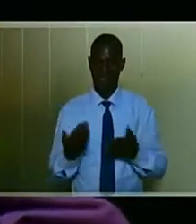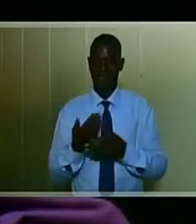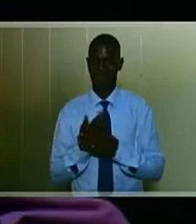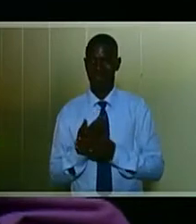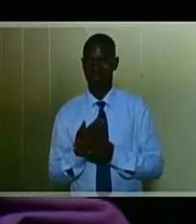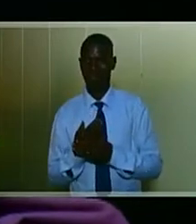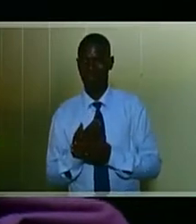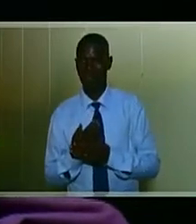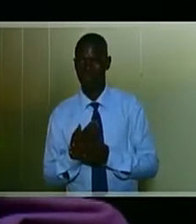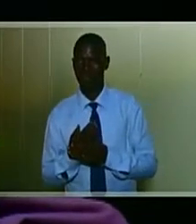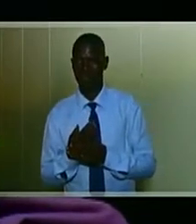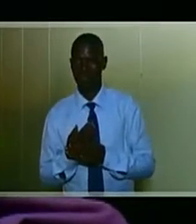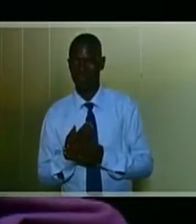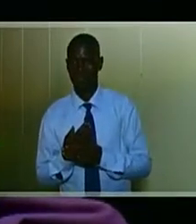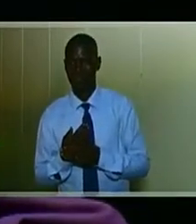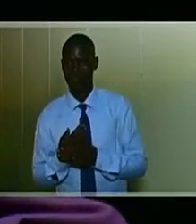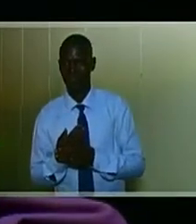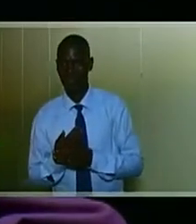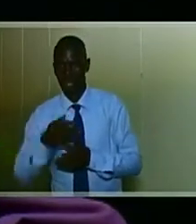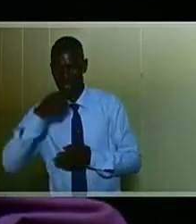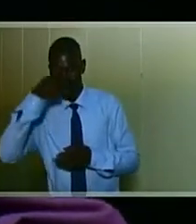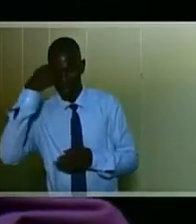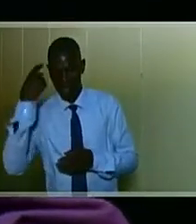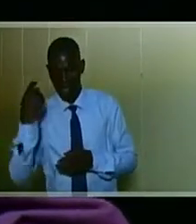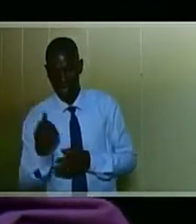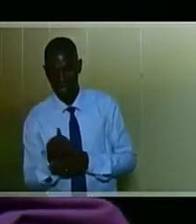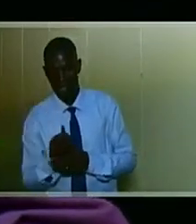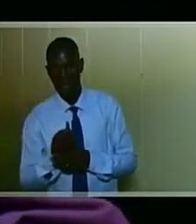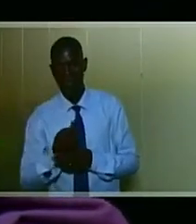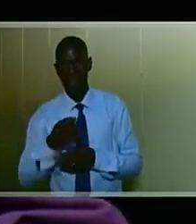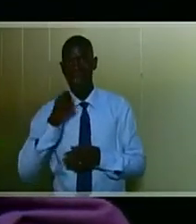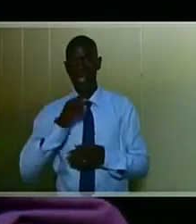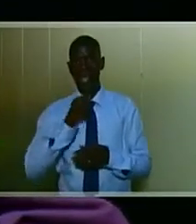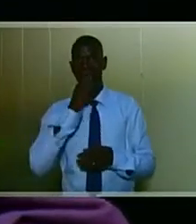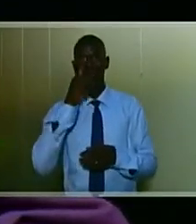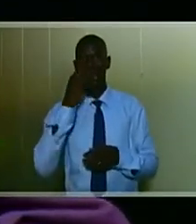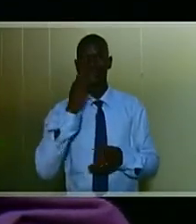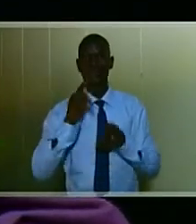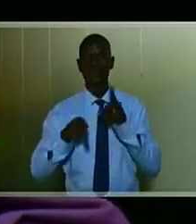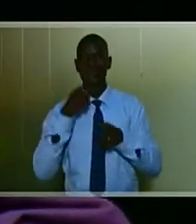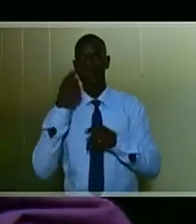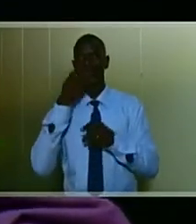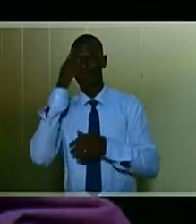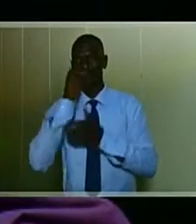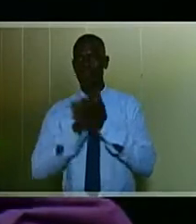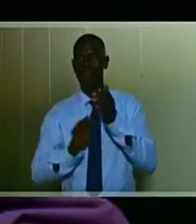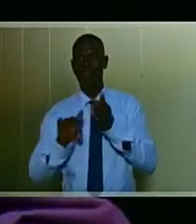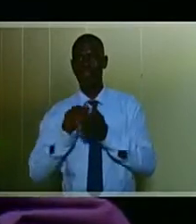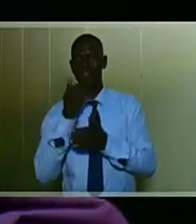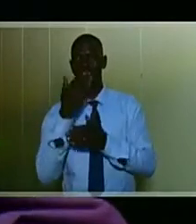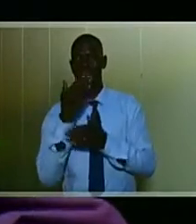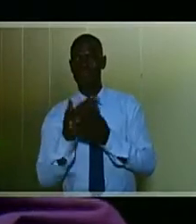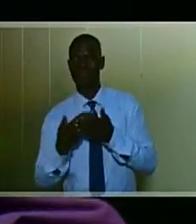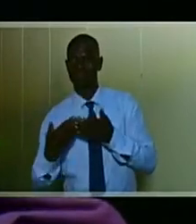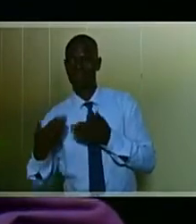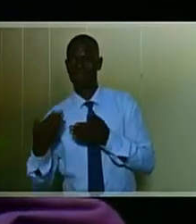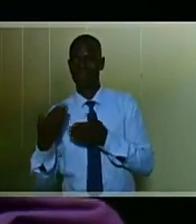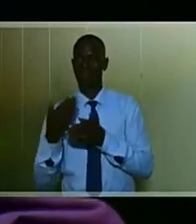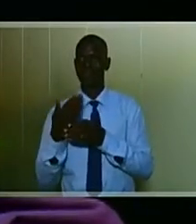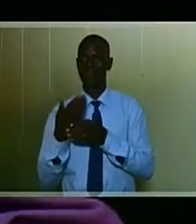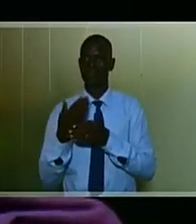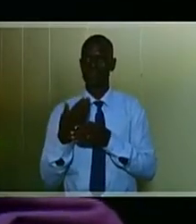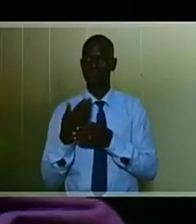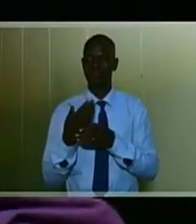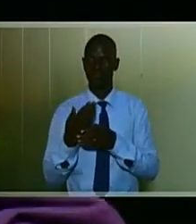withdrawal of assent, because I am one of the people who believe that there is some elite